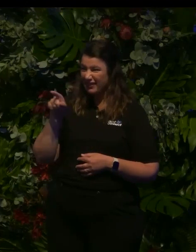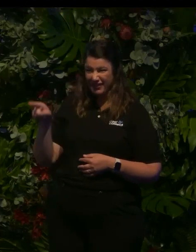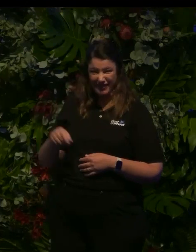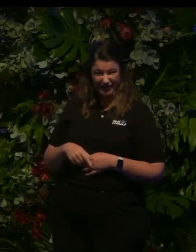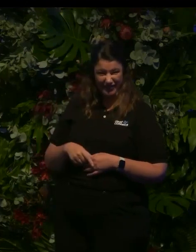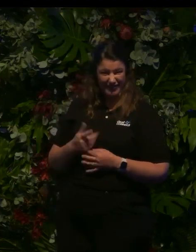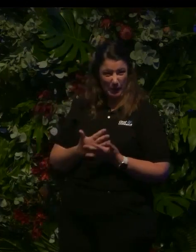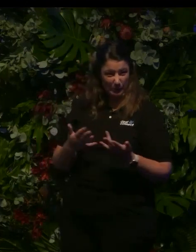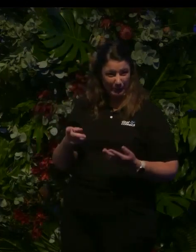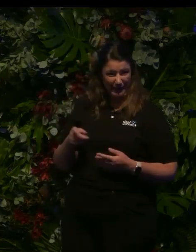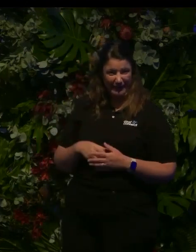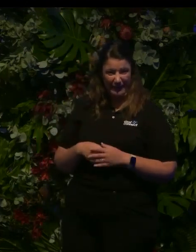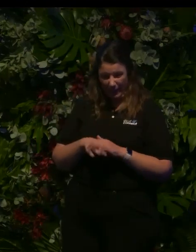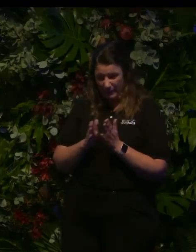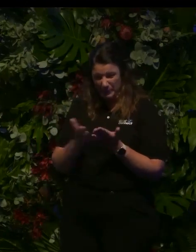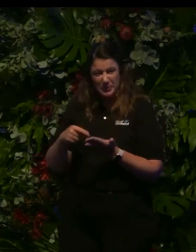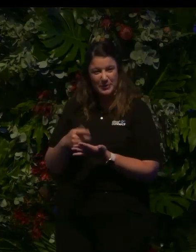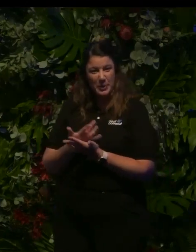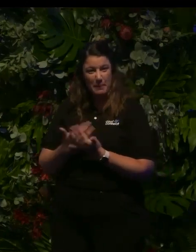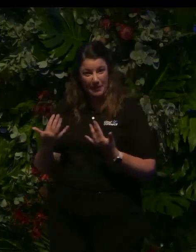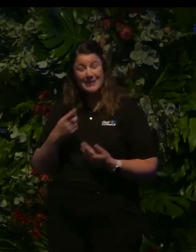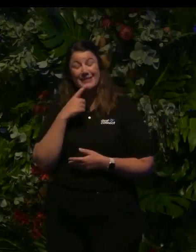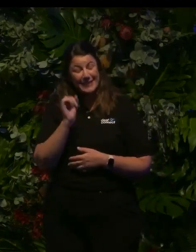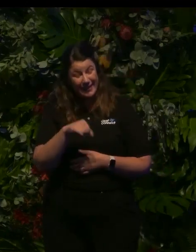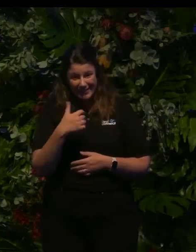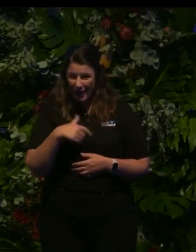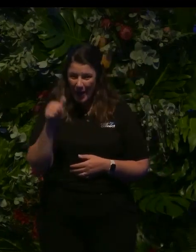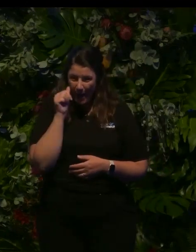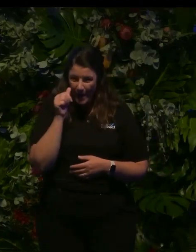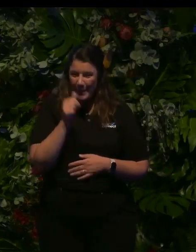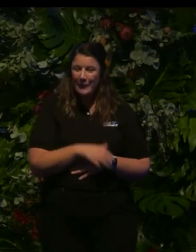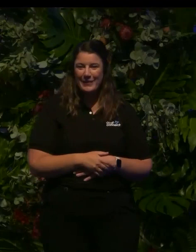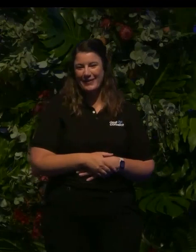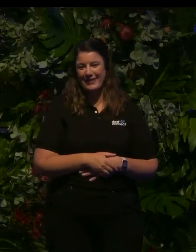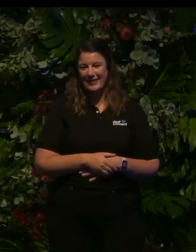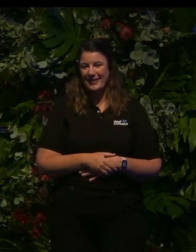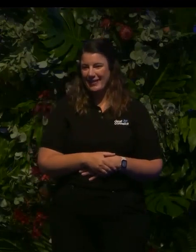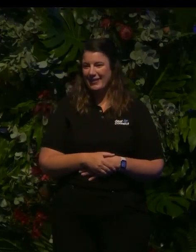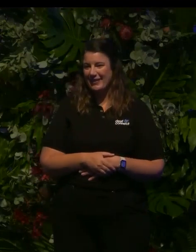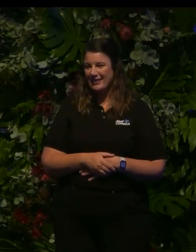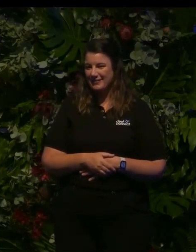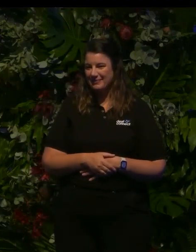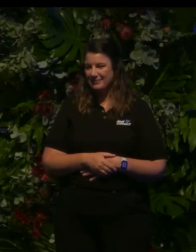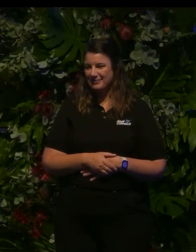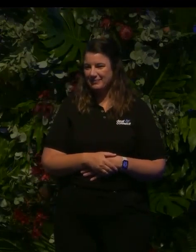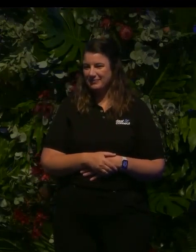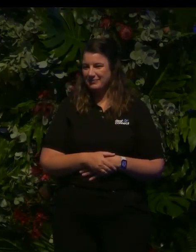outside? And, like this, I was, yes, I know. It's in fact.